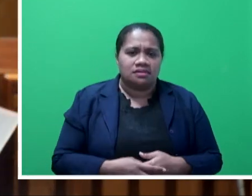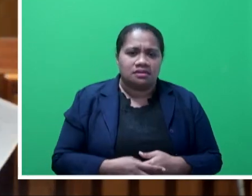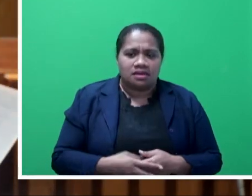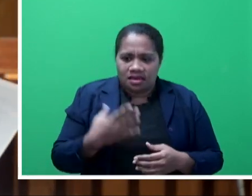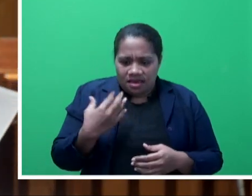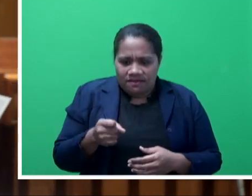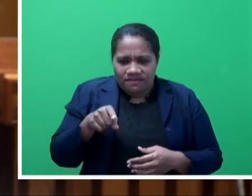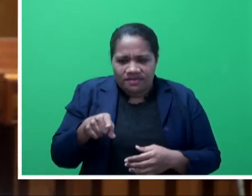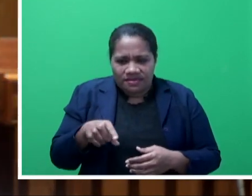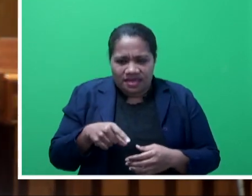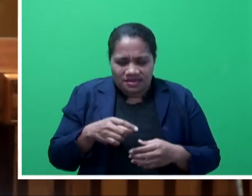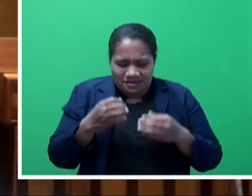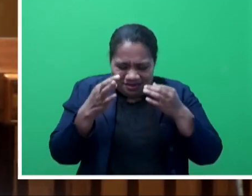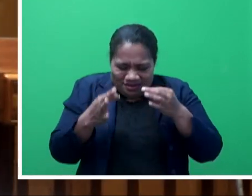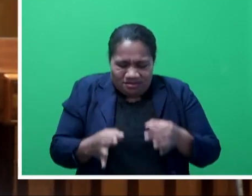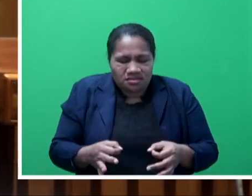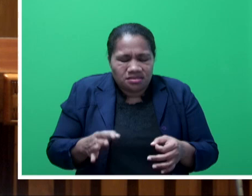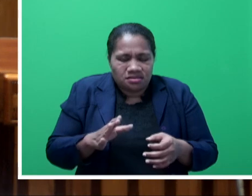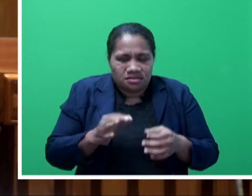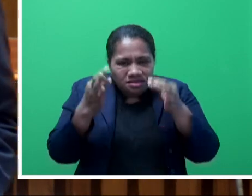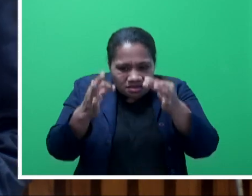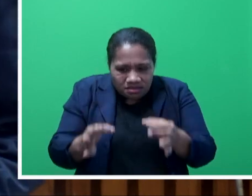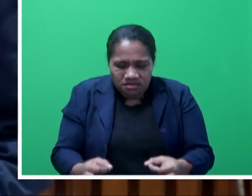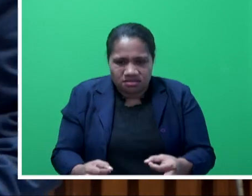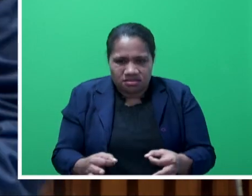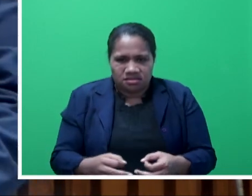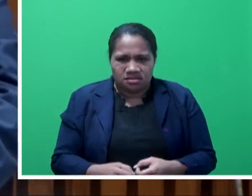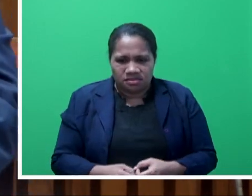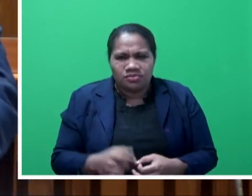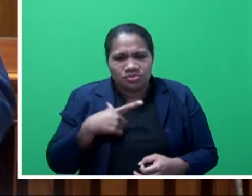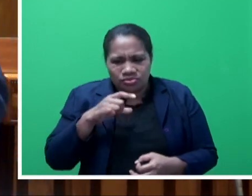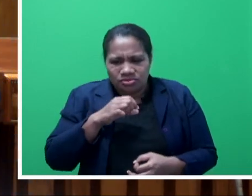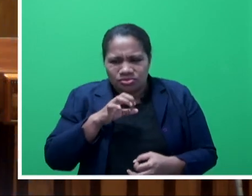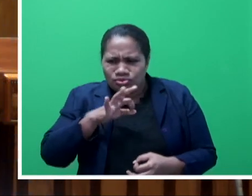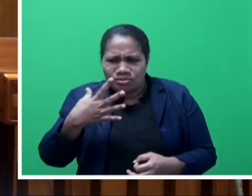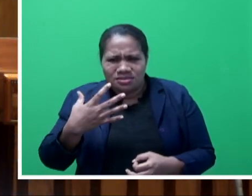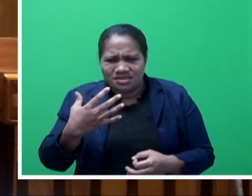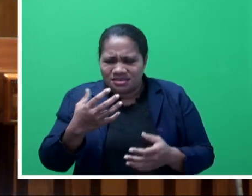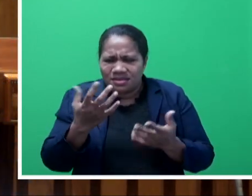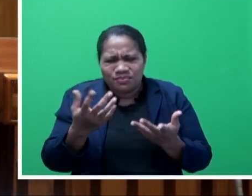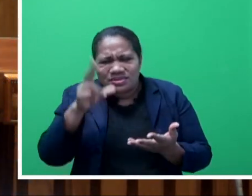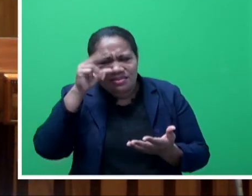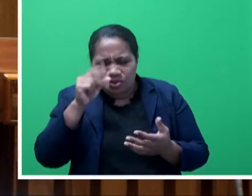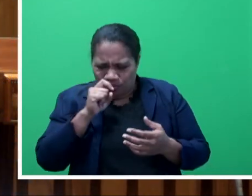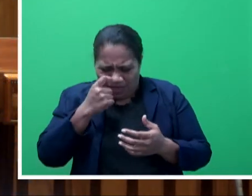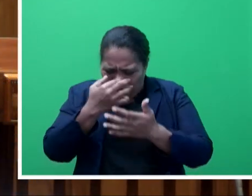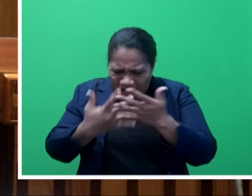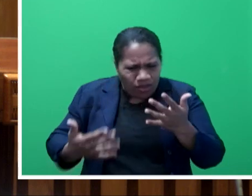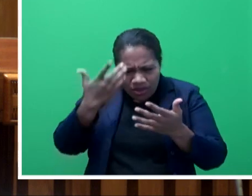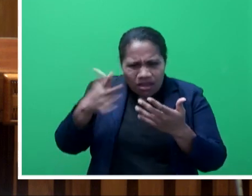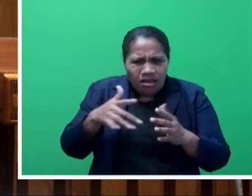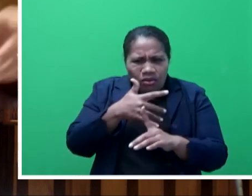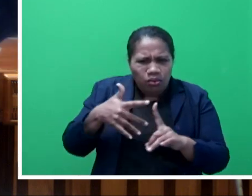decision-making power and ability. Mr. Speaker, sir, again they said, all these things, wonderful things used to happen